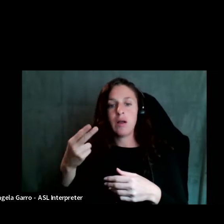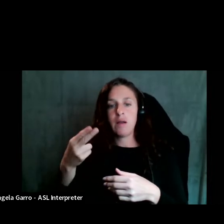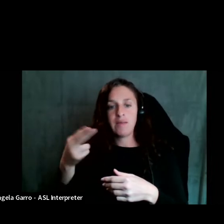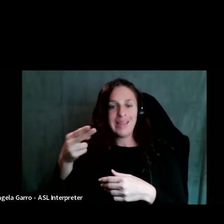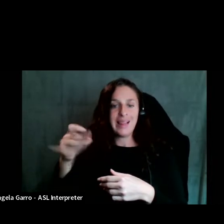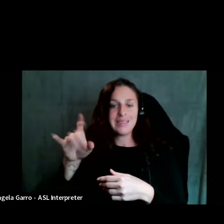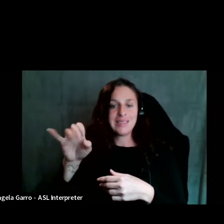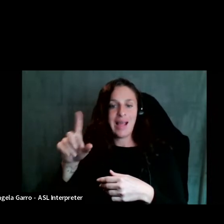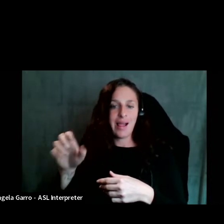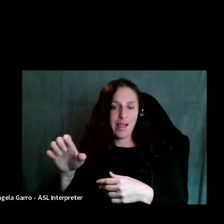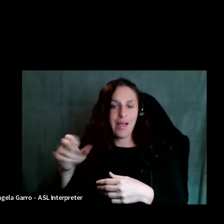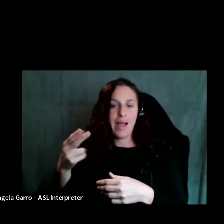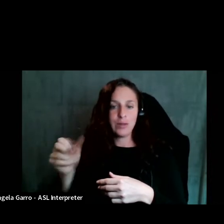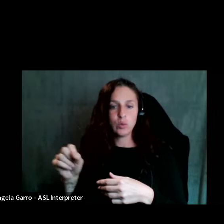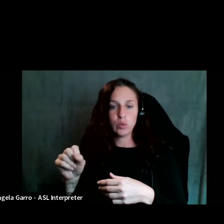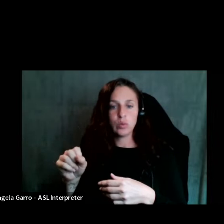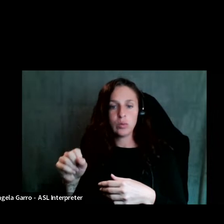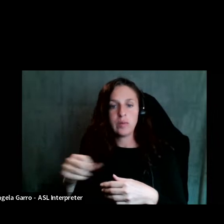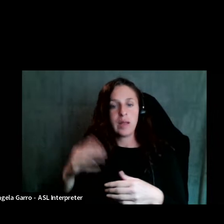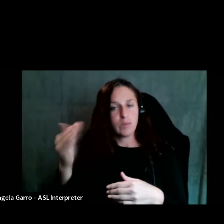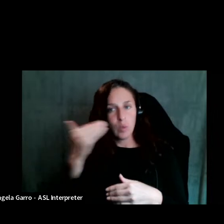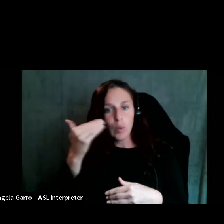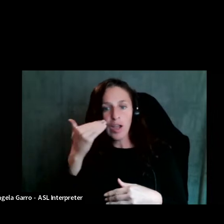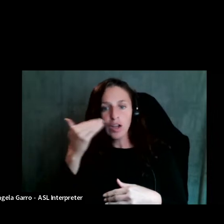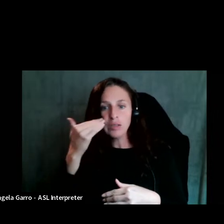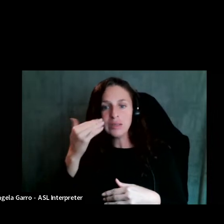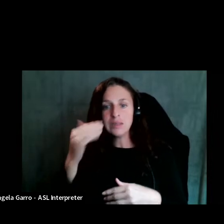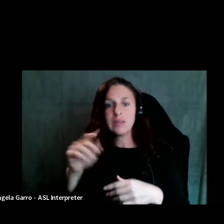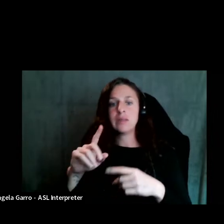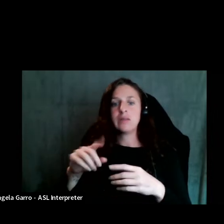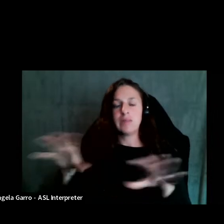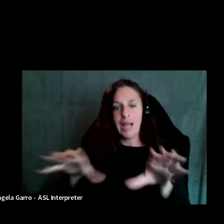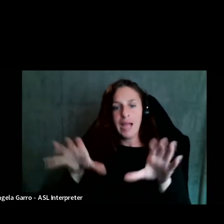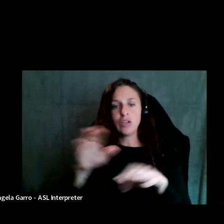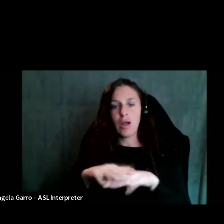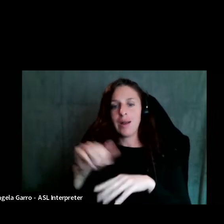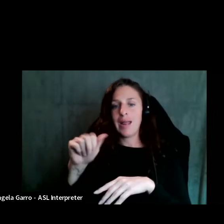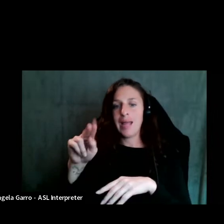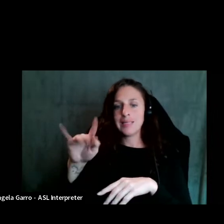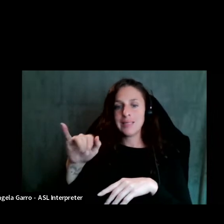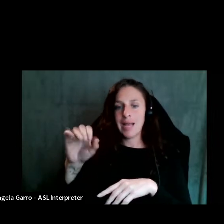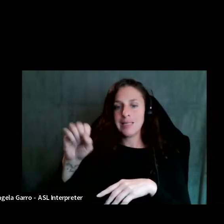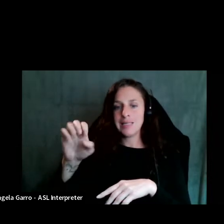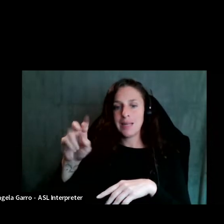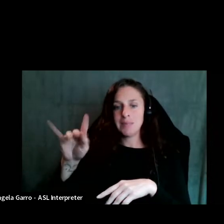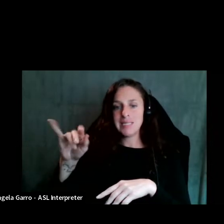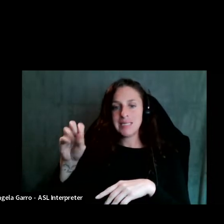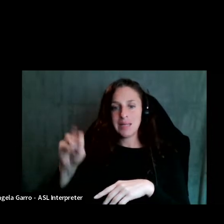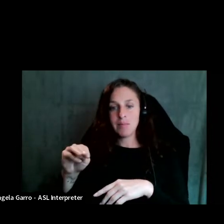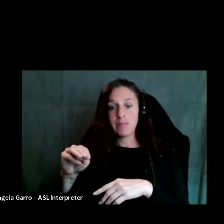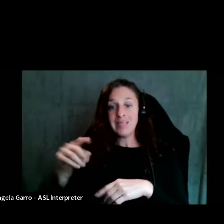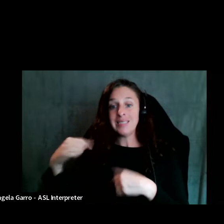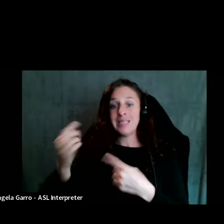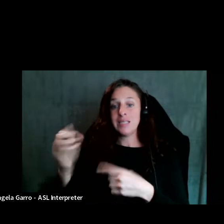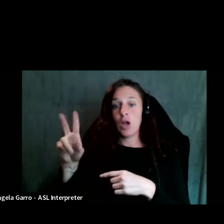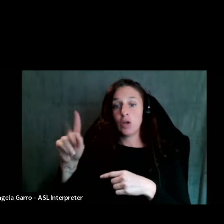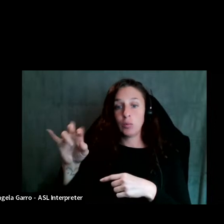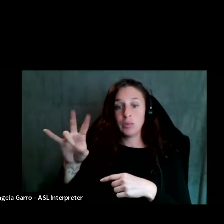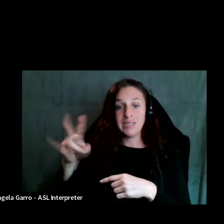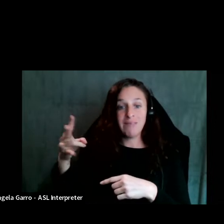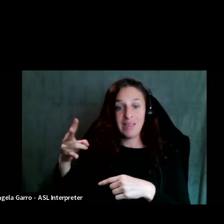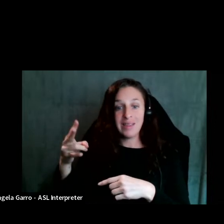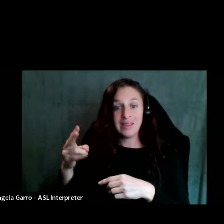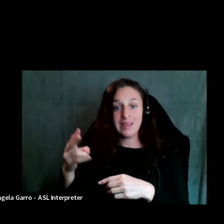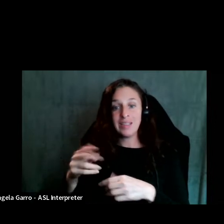for the board to take action on anti-Semitism. Since October 7th, the Anti-Defamation League has tracked a